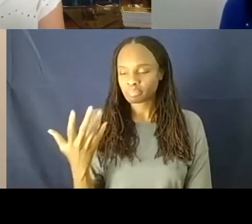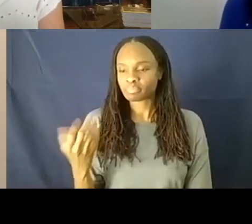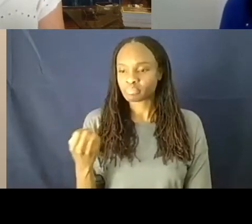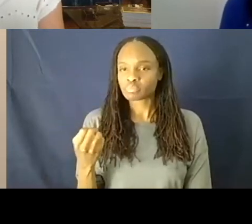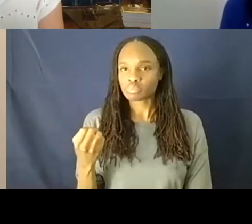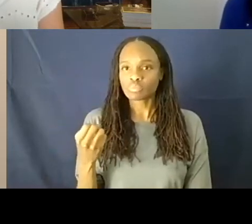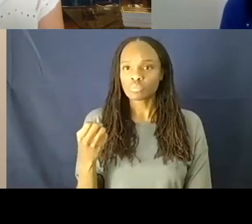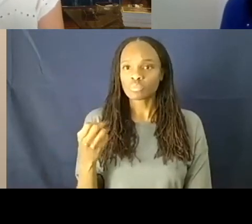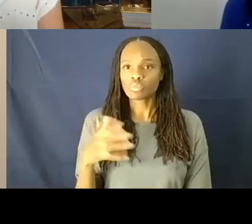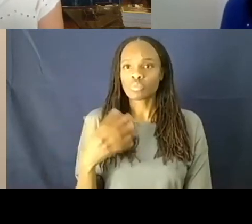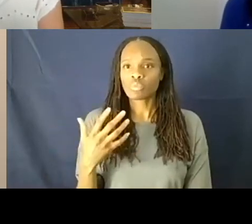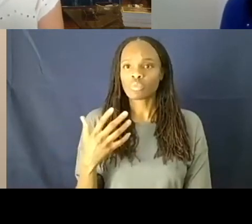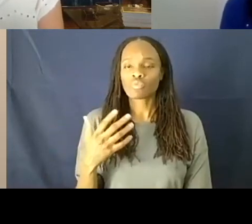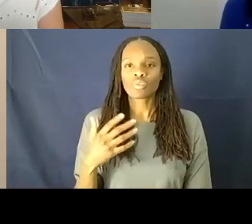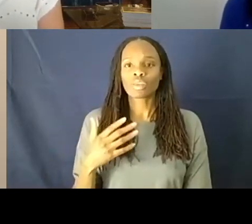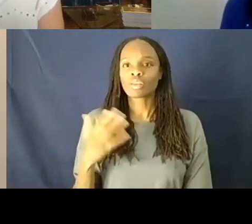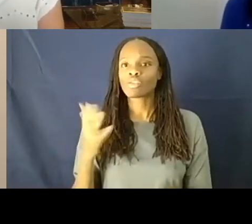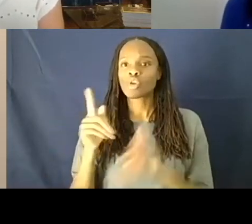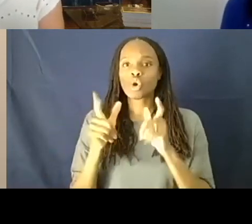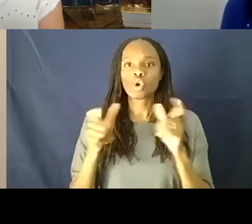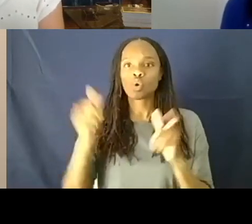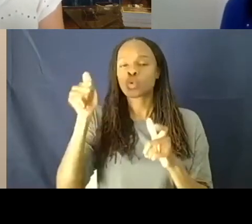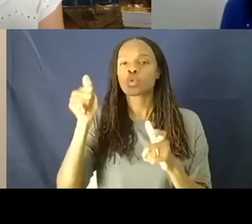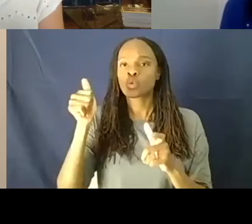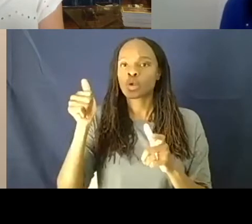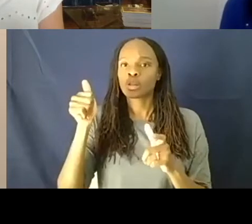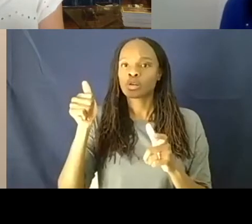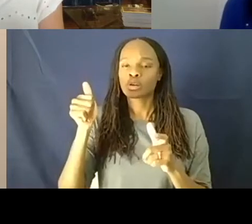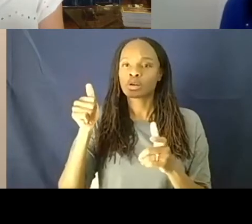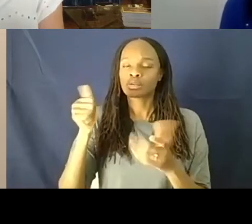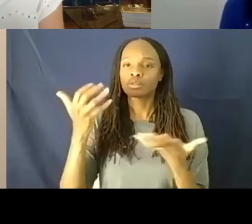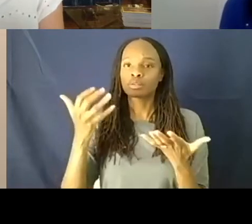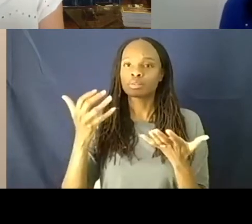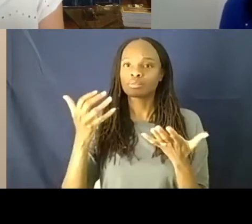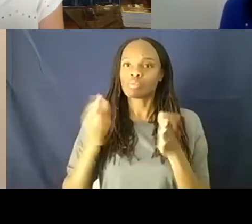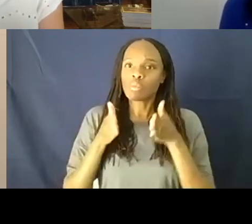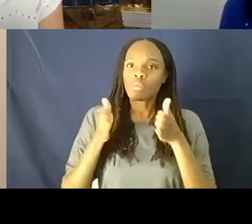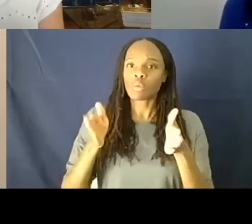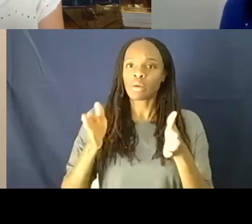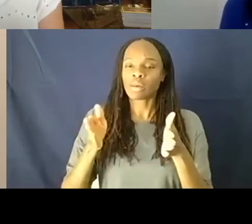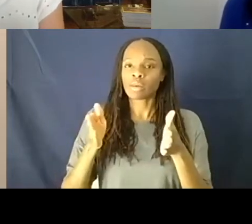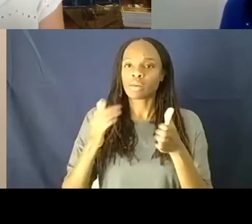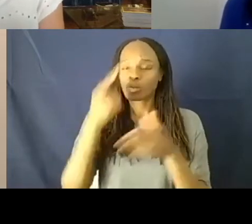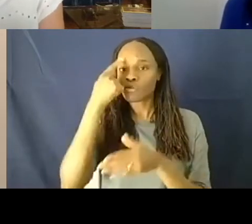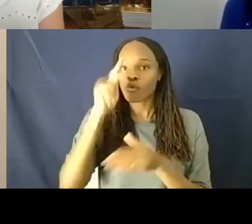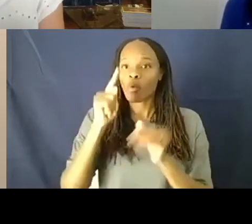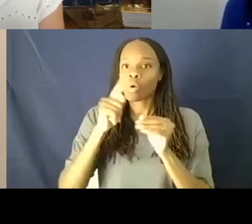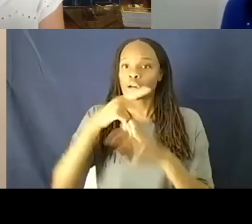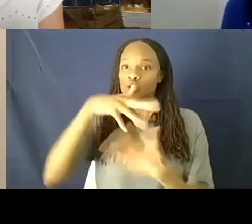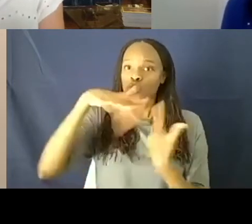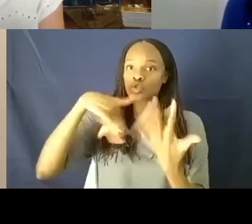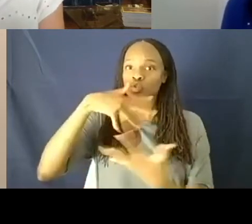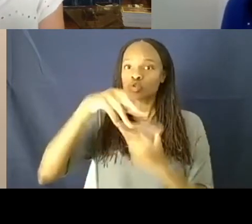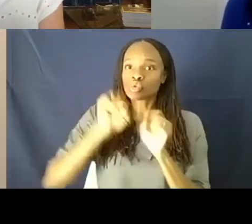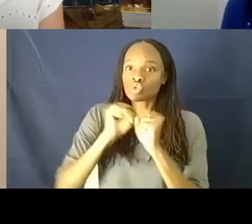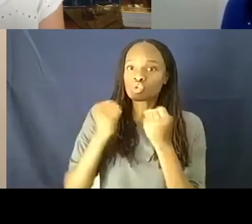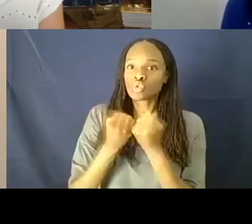the greater degree of social change that we really need to see. The ADA